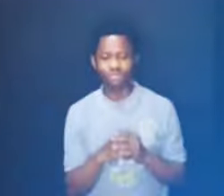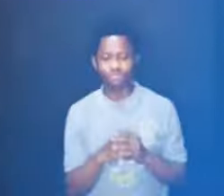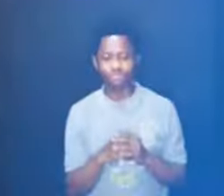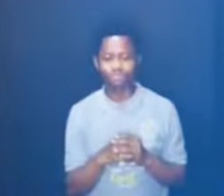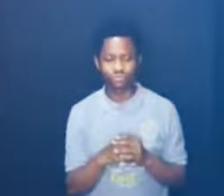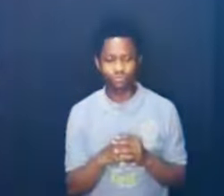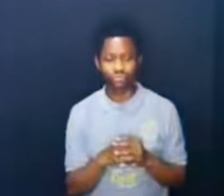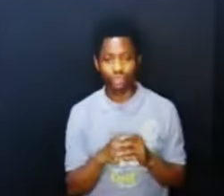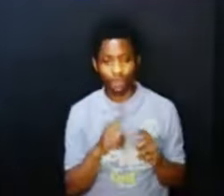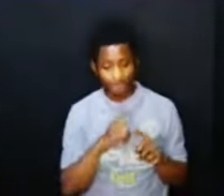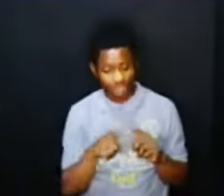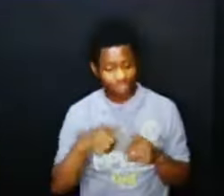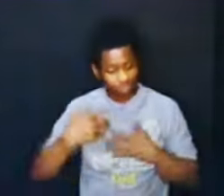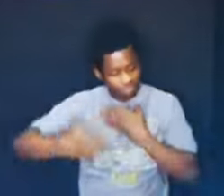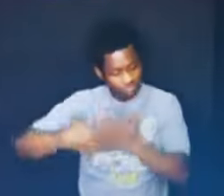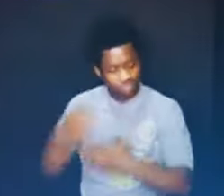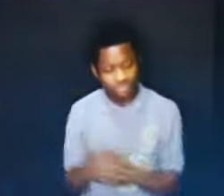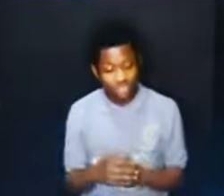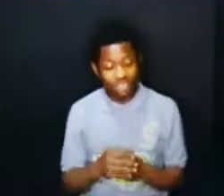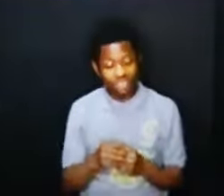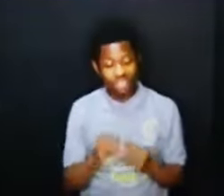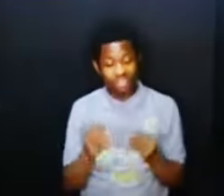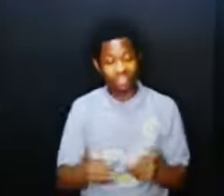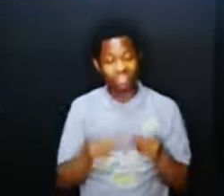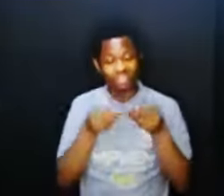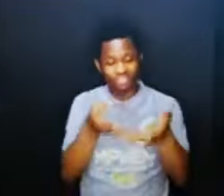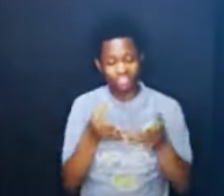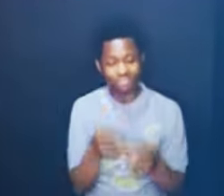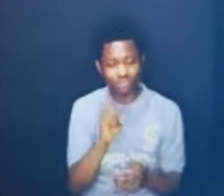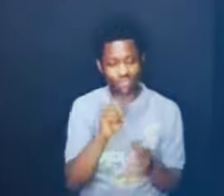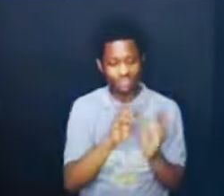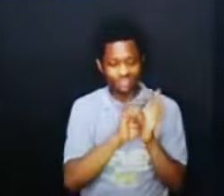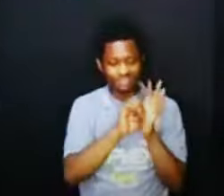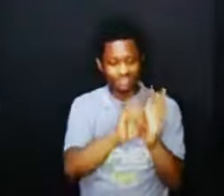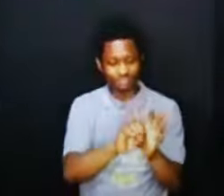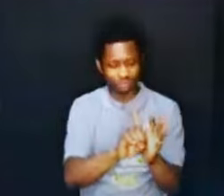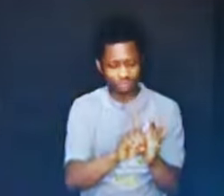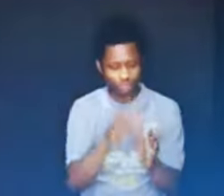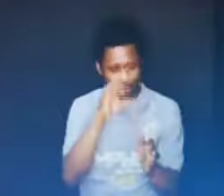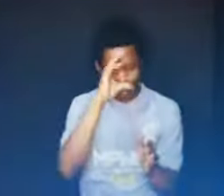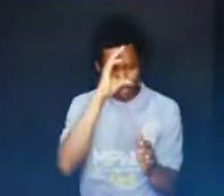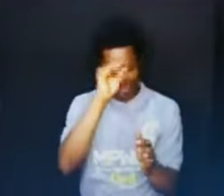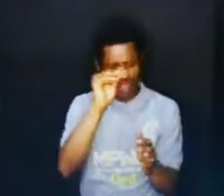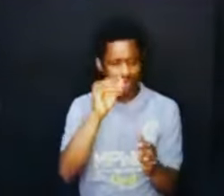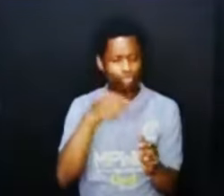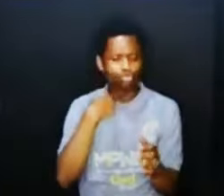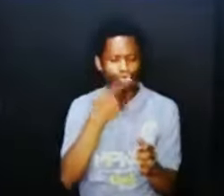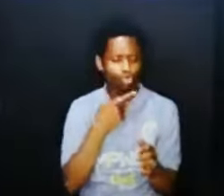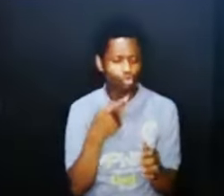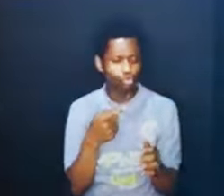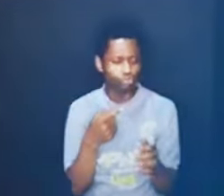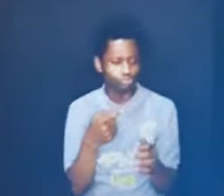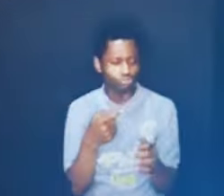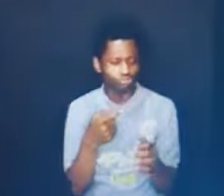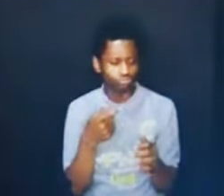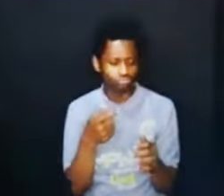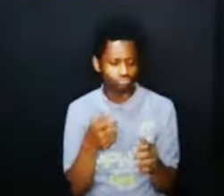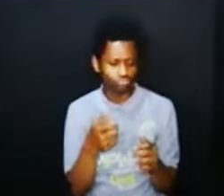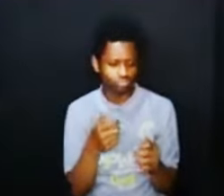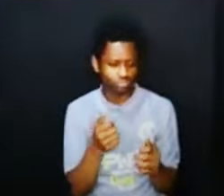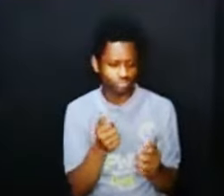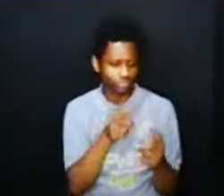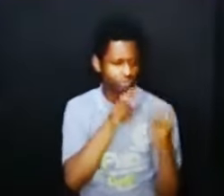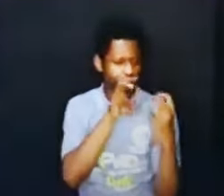But later on, I'll give you an example of a man who dealt with perceived and dangerous people. So, and when you know, mechira